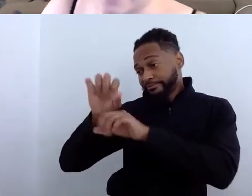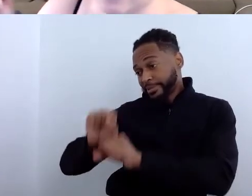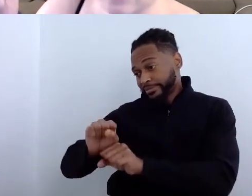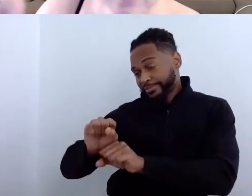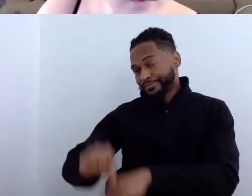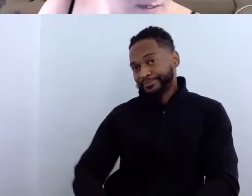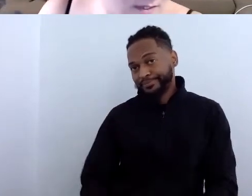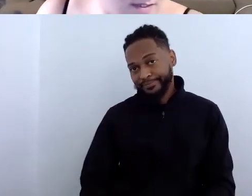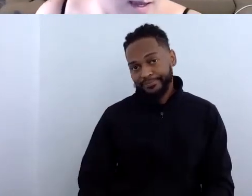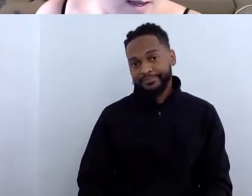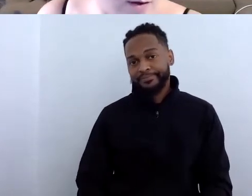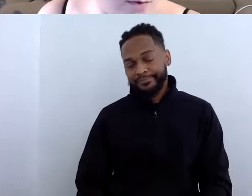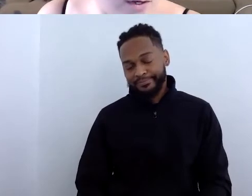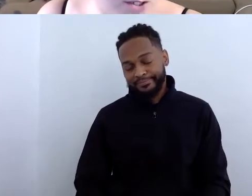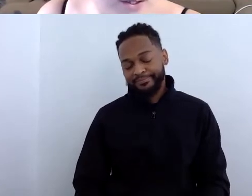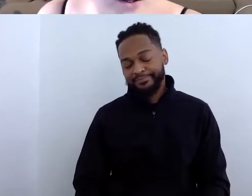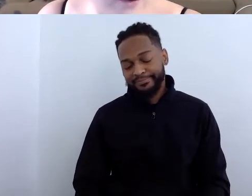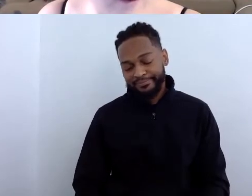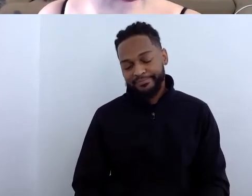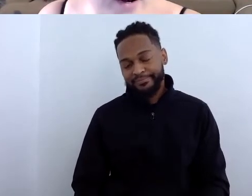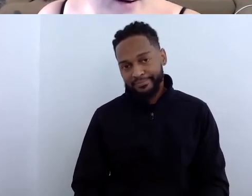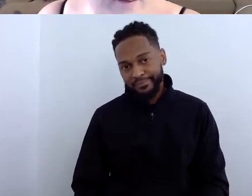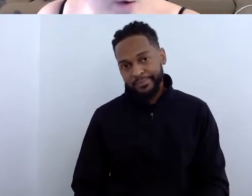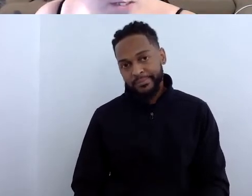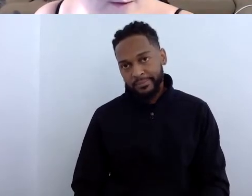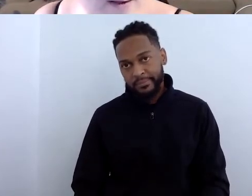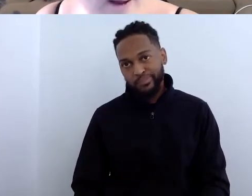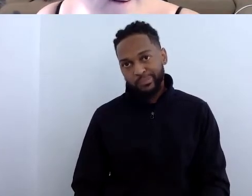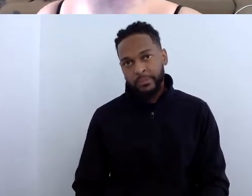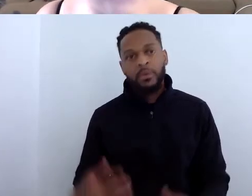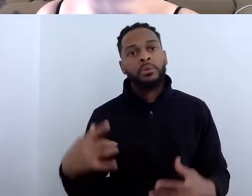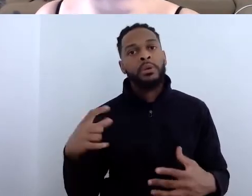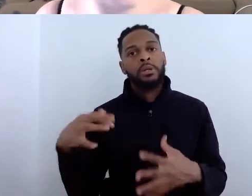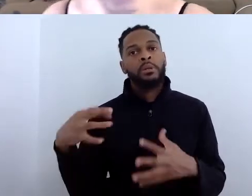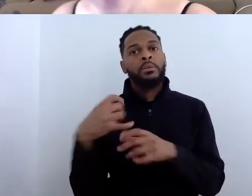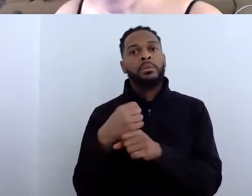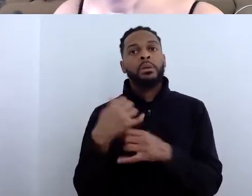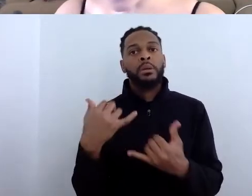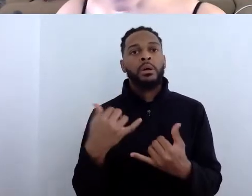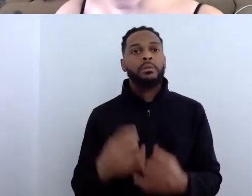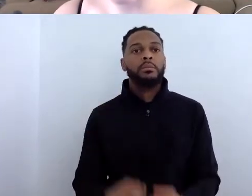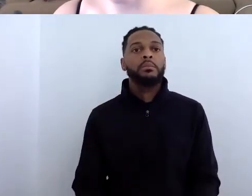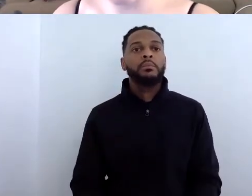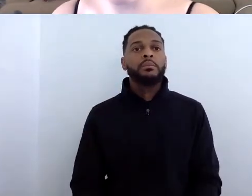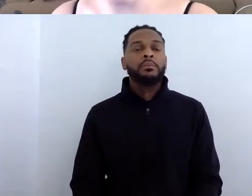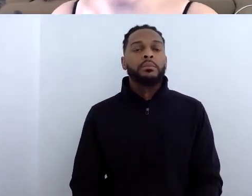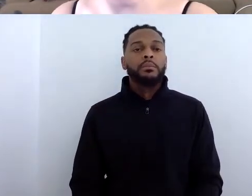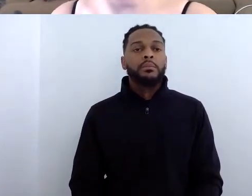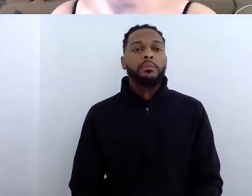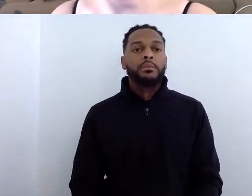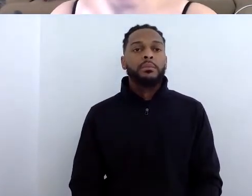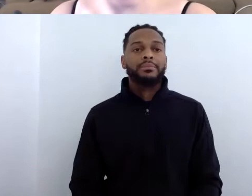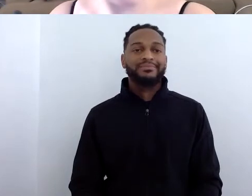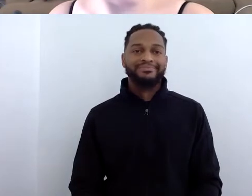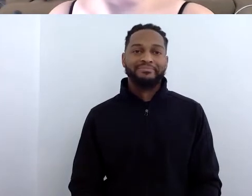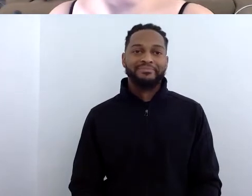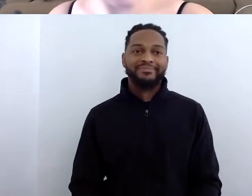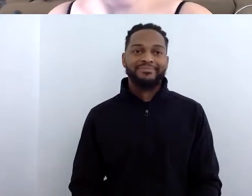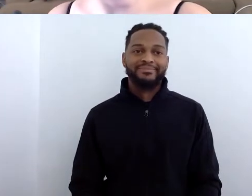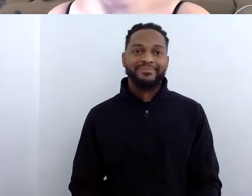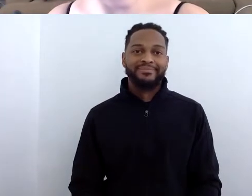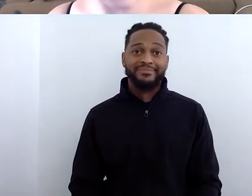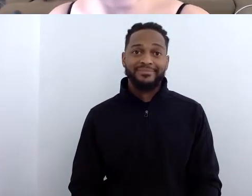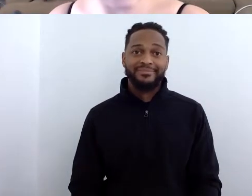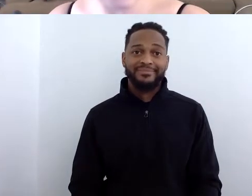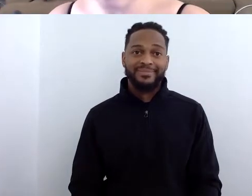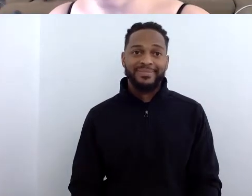but yes, we should start wrapping it up. Josefina. Yep. I want to say right